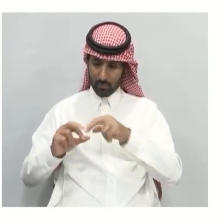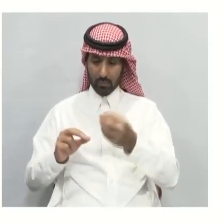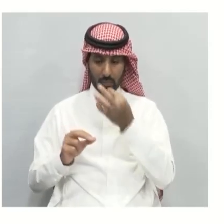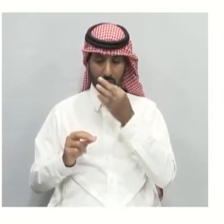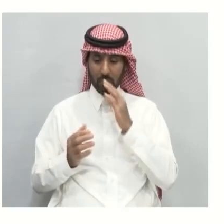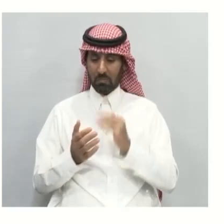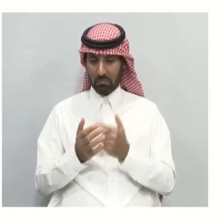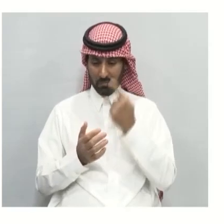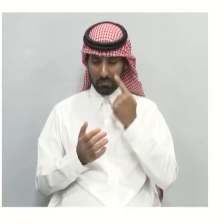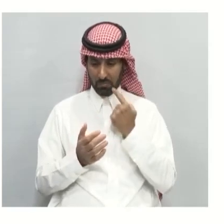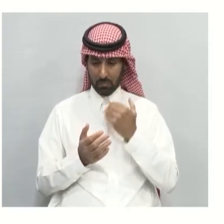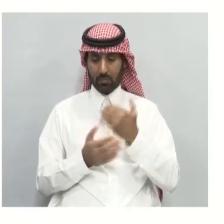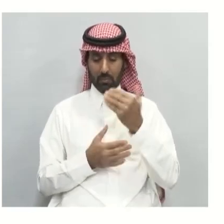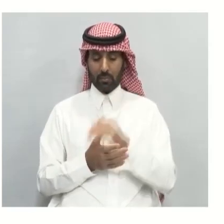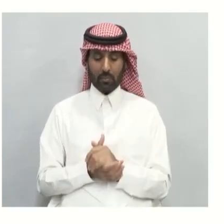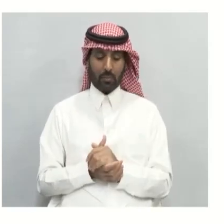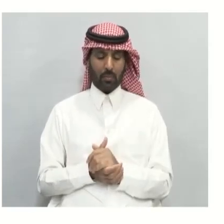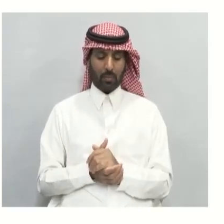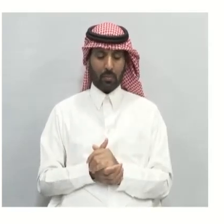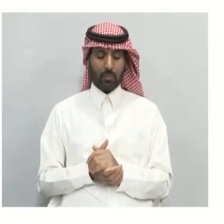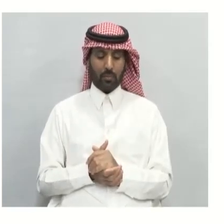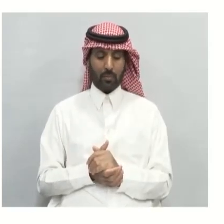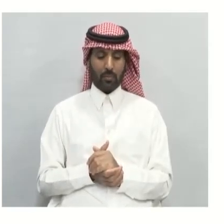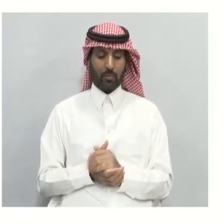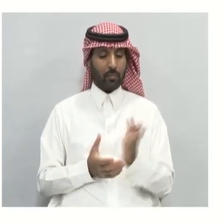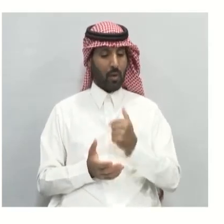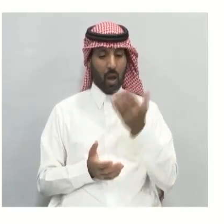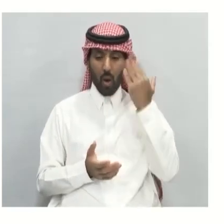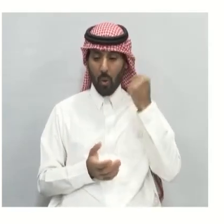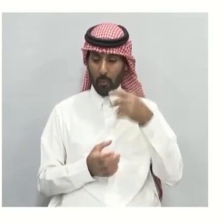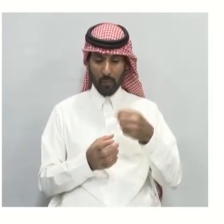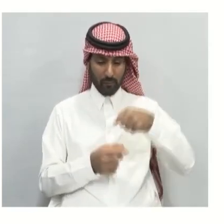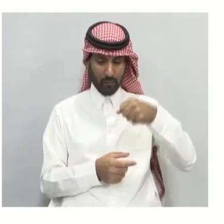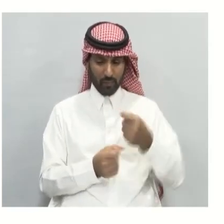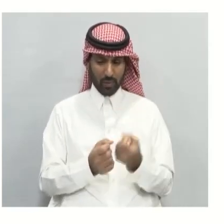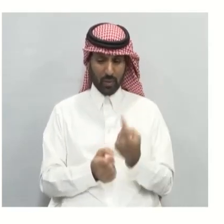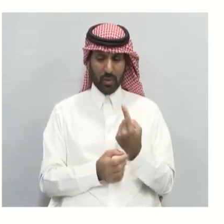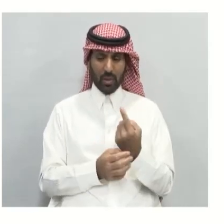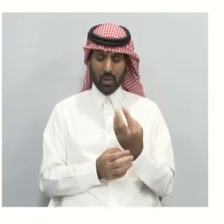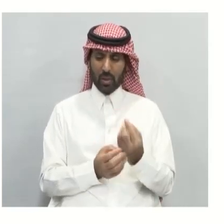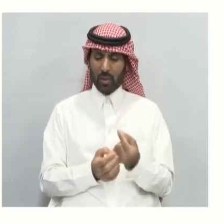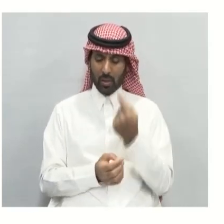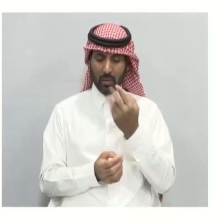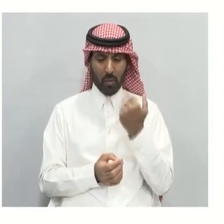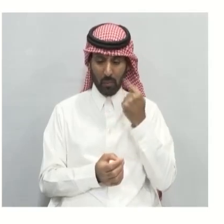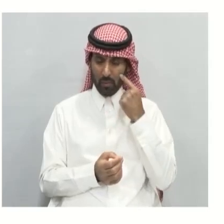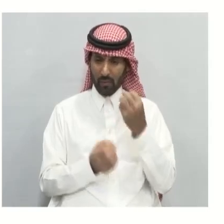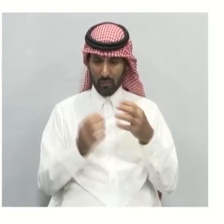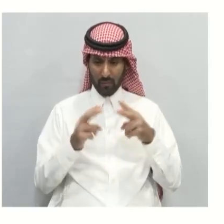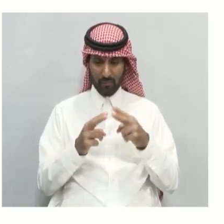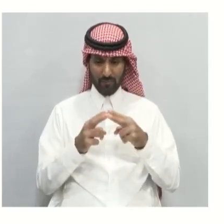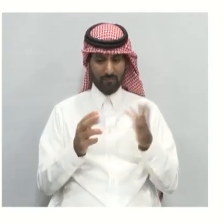people had lived longer. If it hadn't been for candles, there wouldn't be